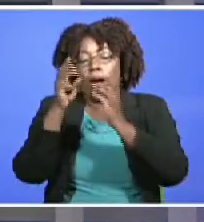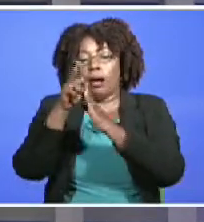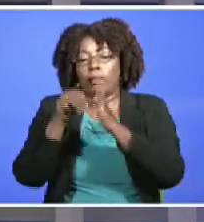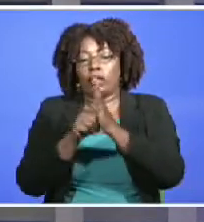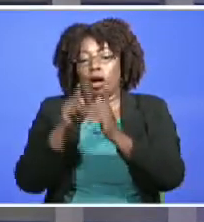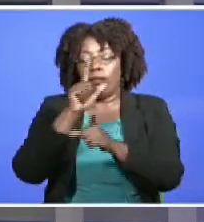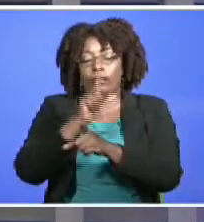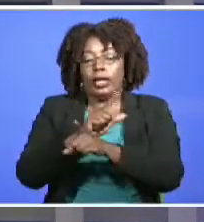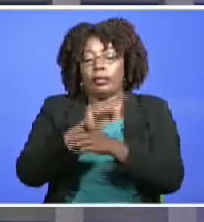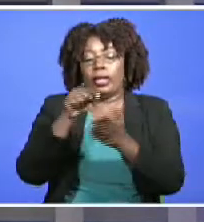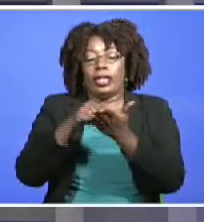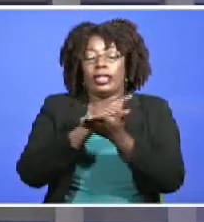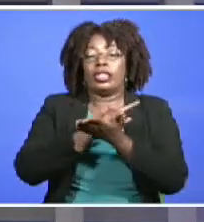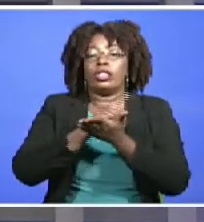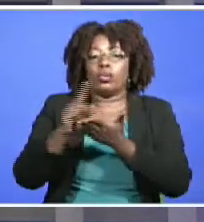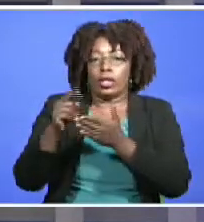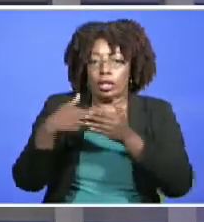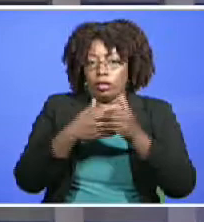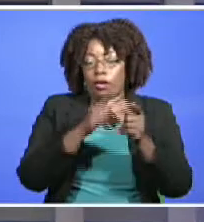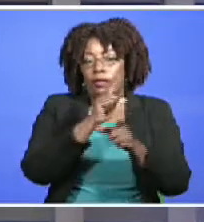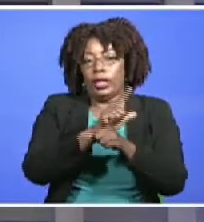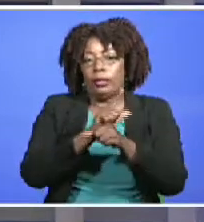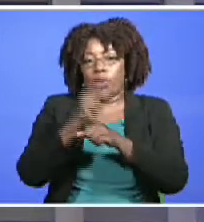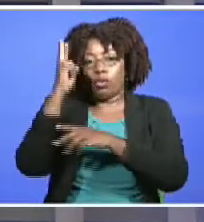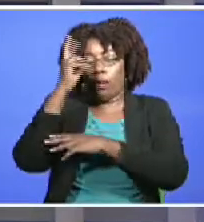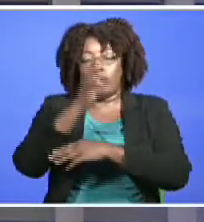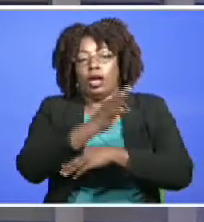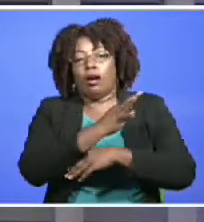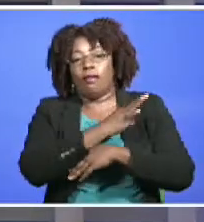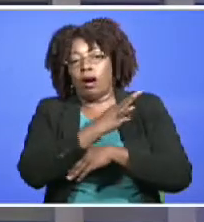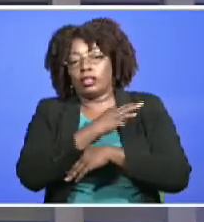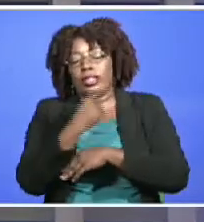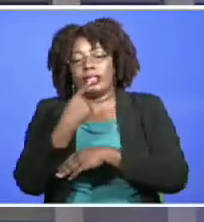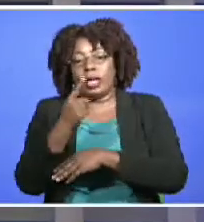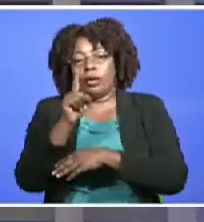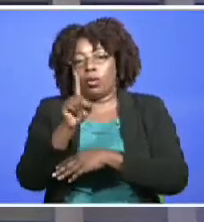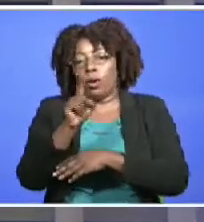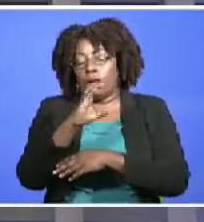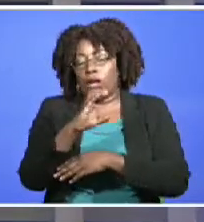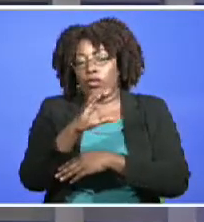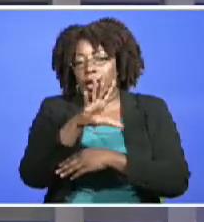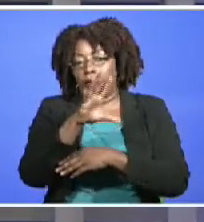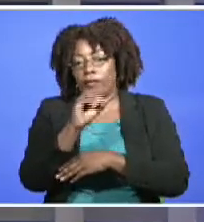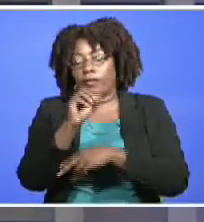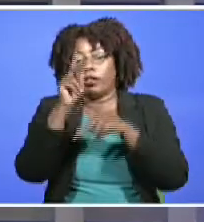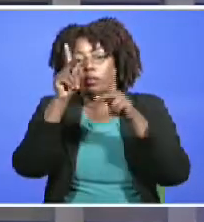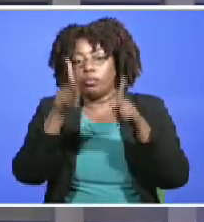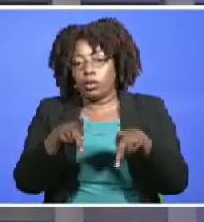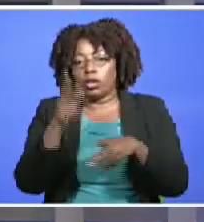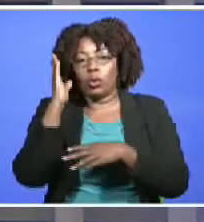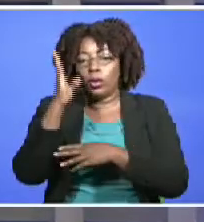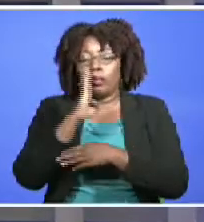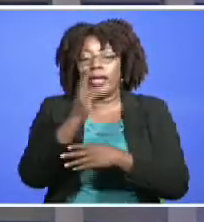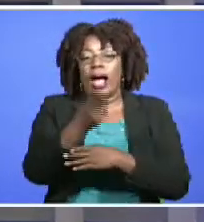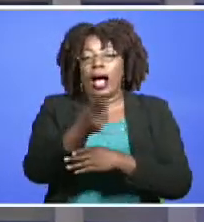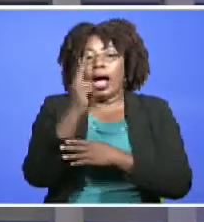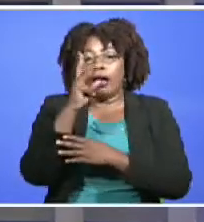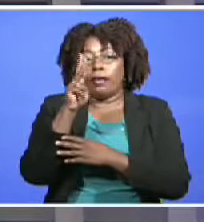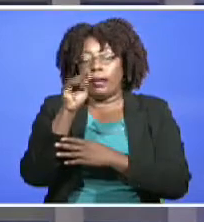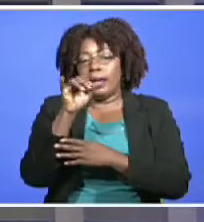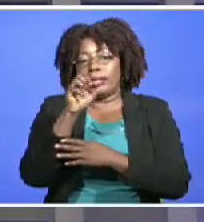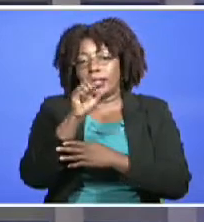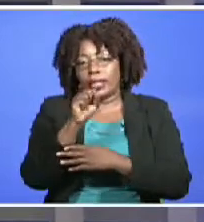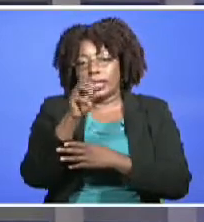Labor this week. Director of Labor Robert Farquharson says about 150 persons will be hired for the MSC